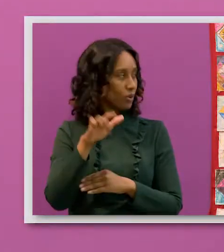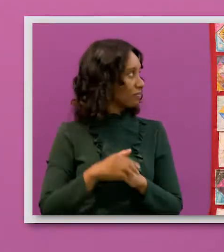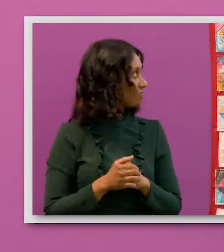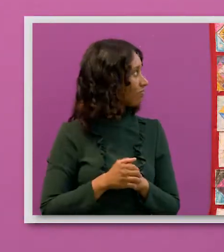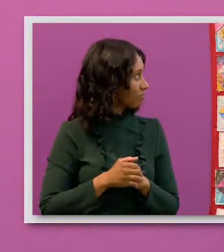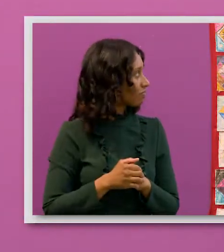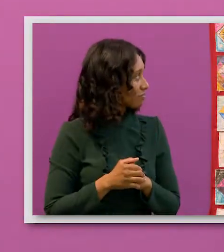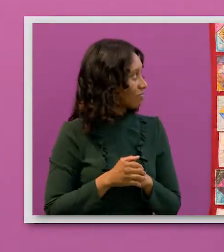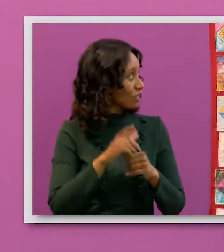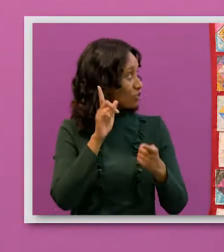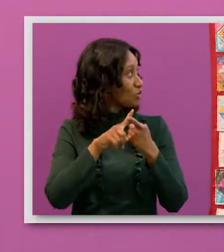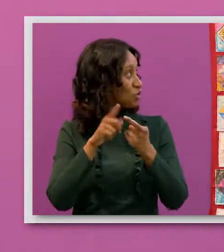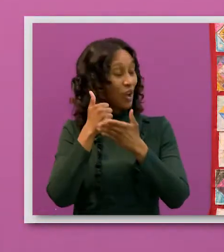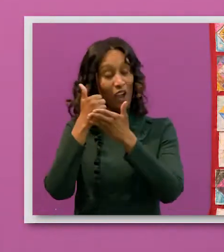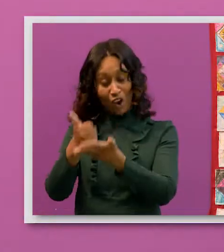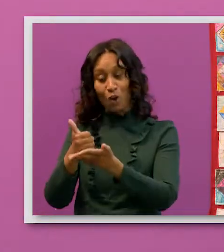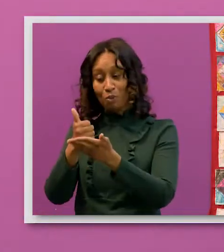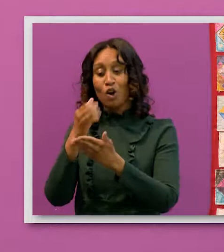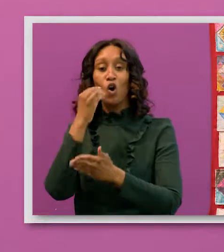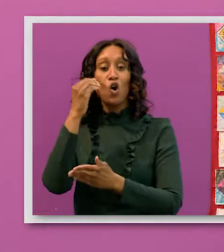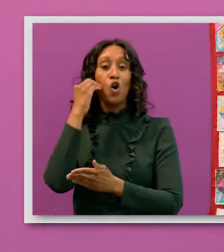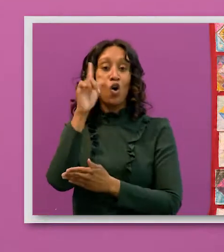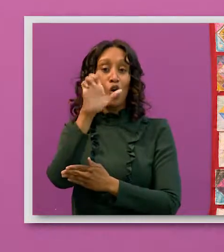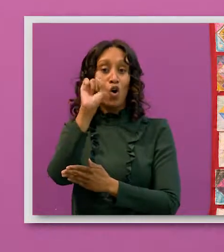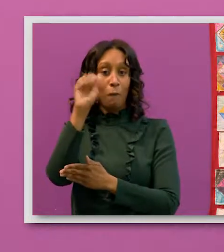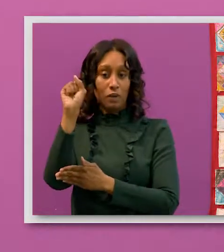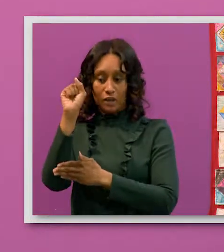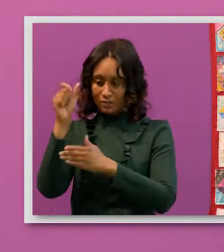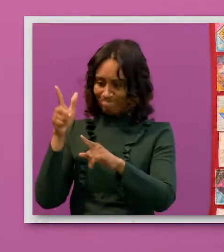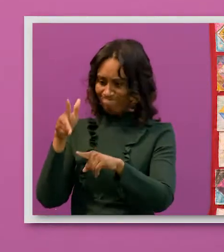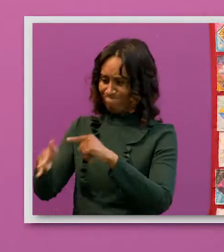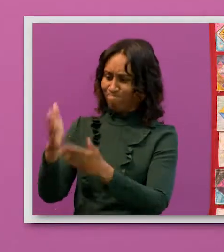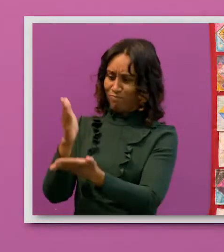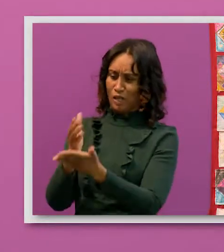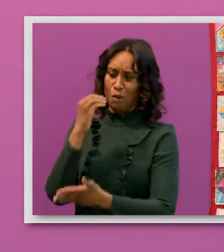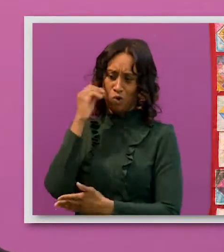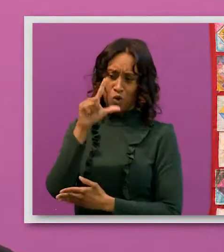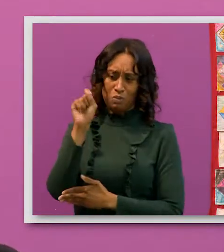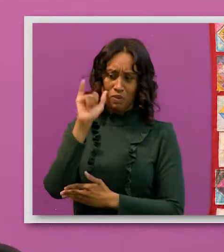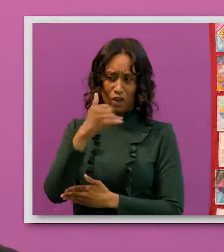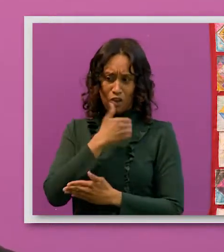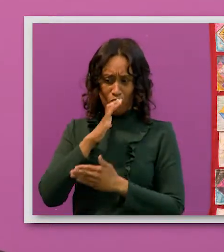family. Yeah, that's worth the clap. That is absolutely worth the clap.